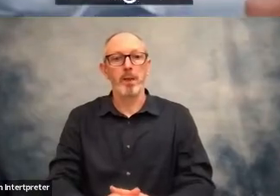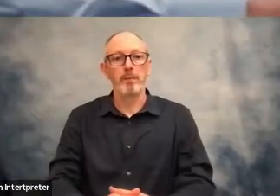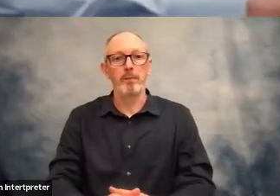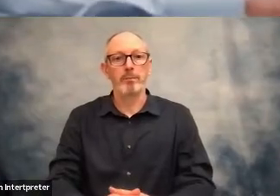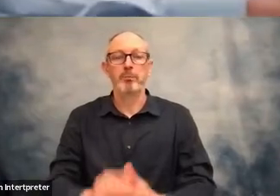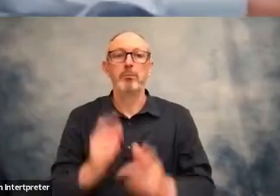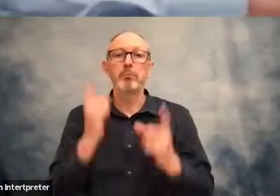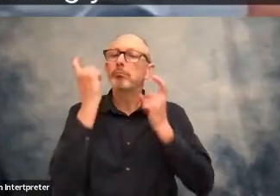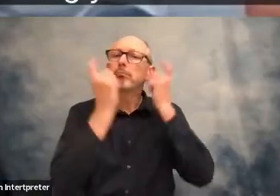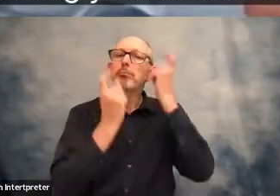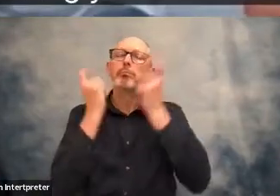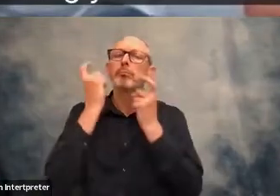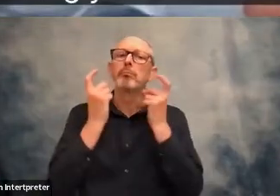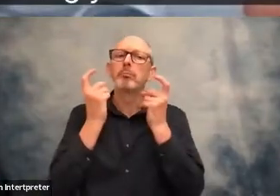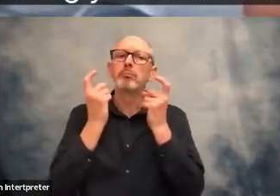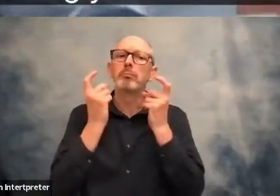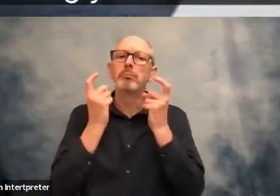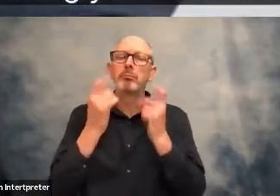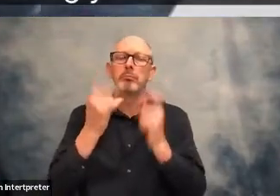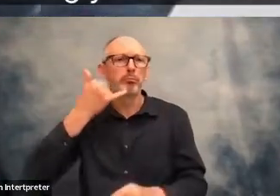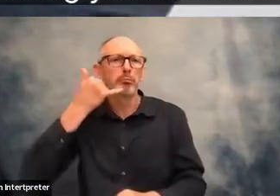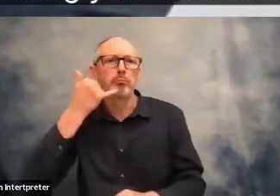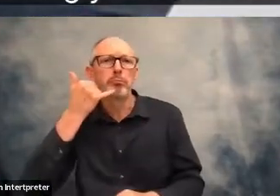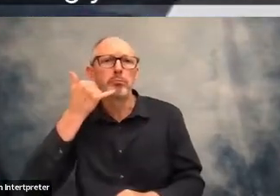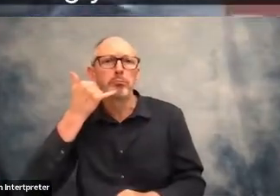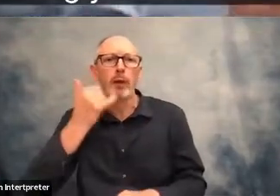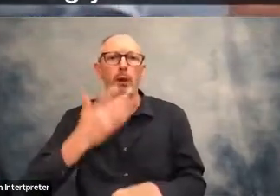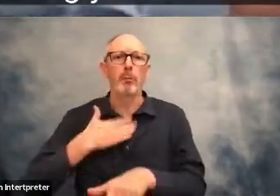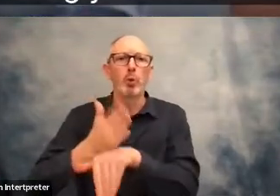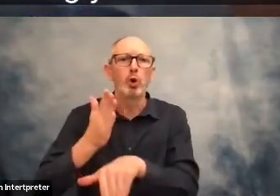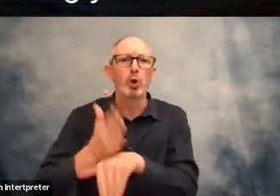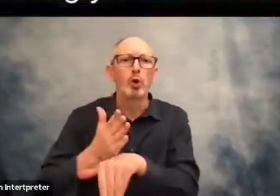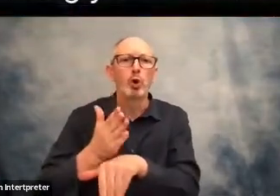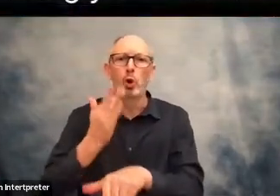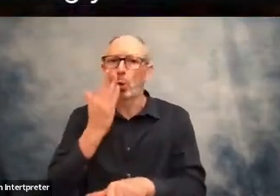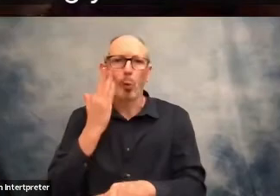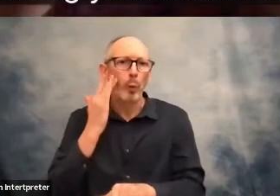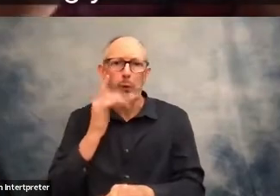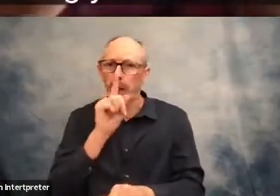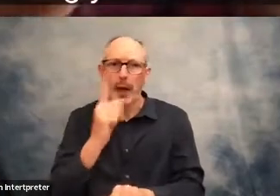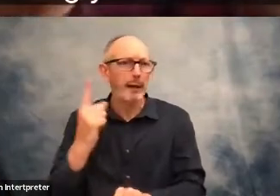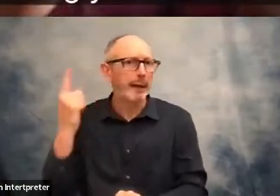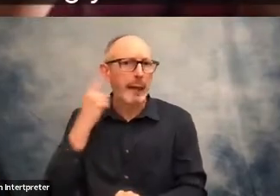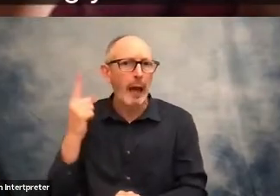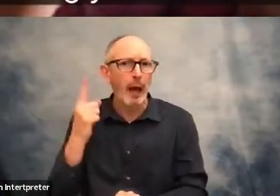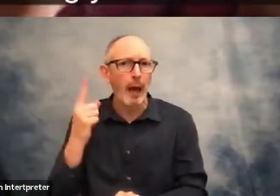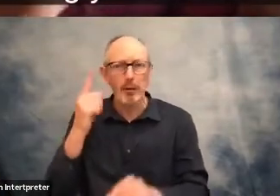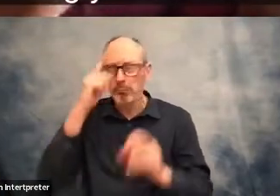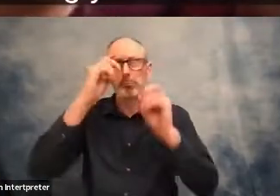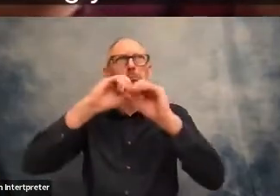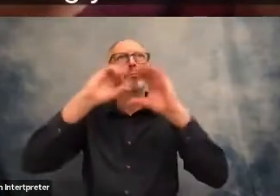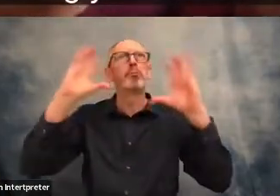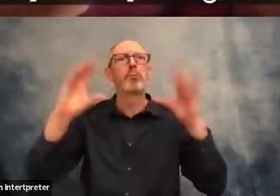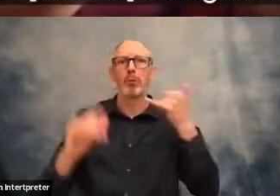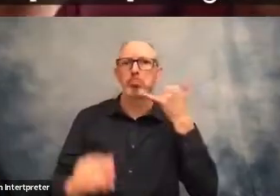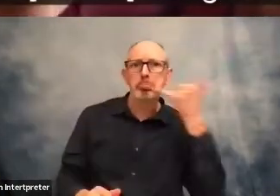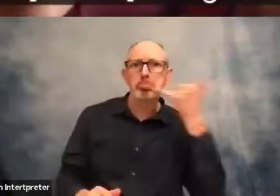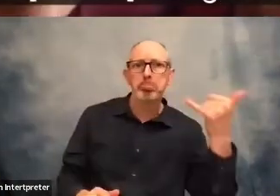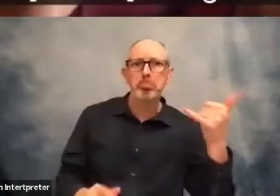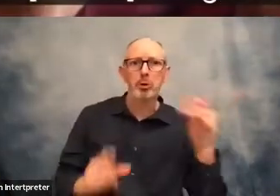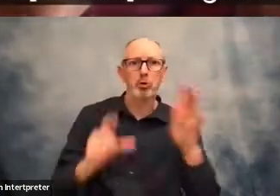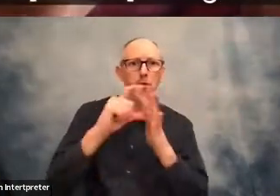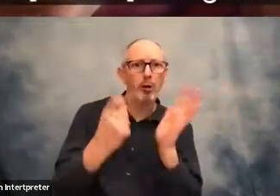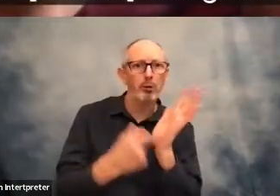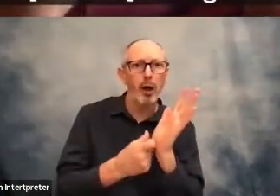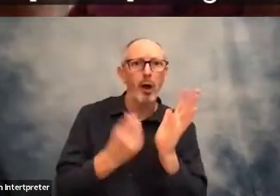Imagine answering phone calls at work when you cannot hear. Imagine calling your healthcare provider when you do